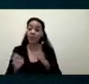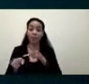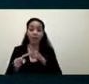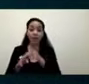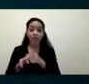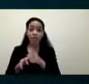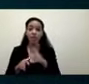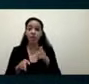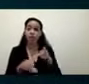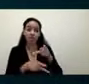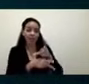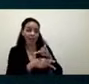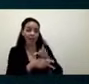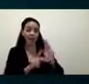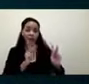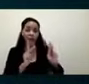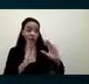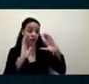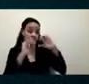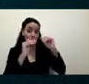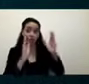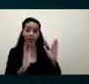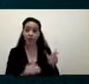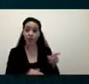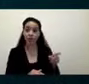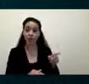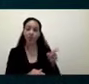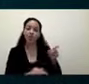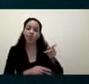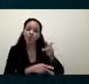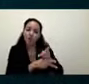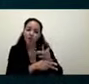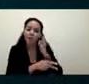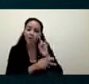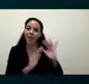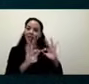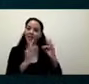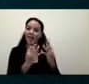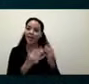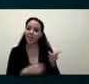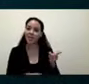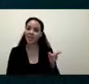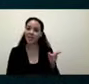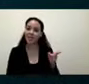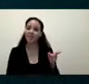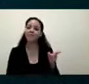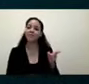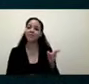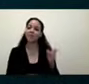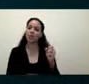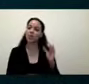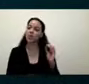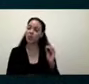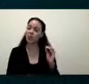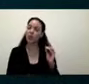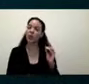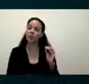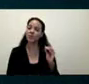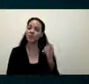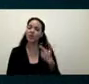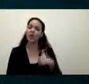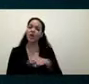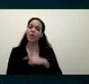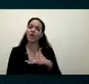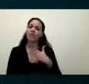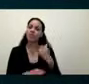total strangers to you and you treat them like family. So we feel very strongly that